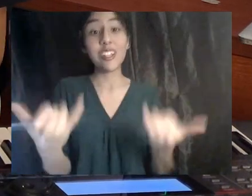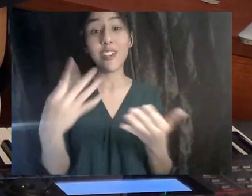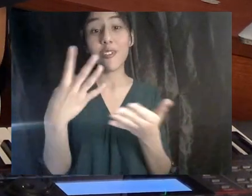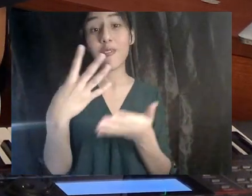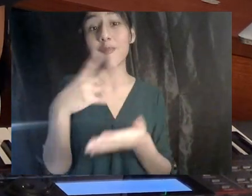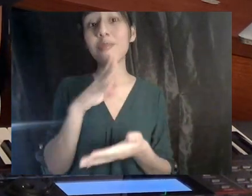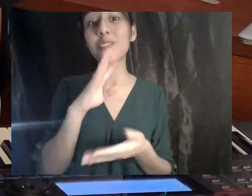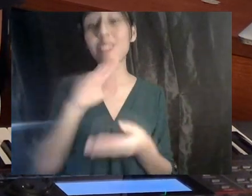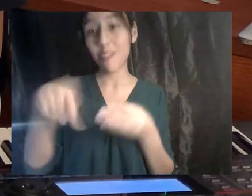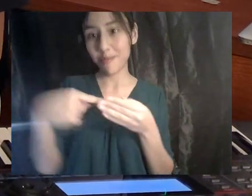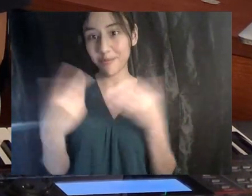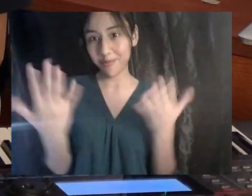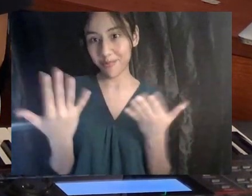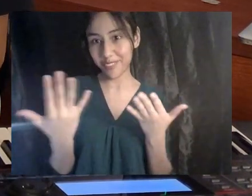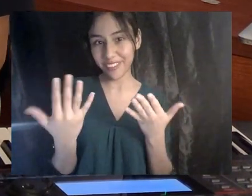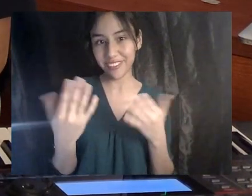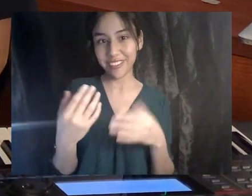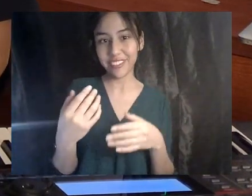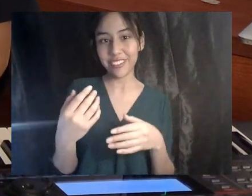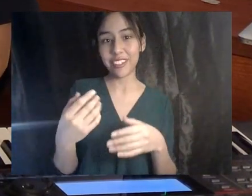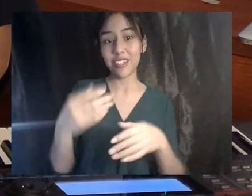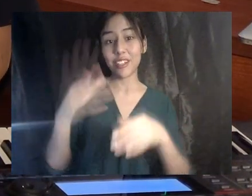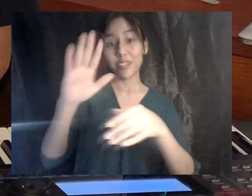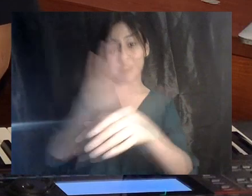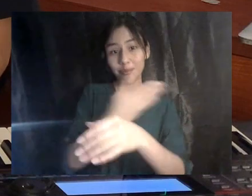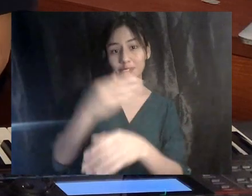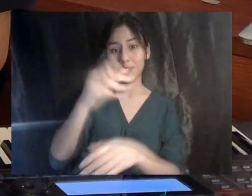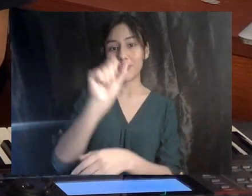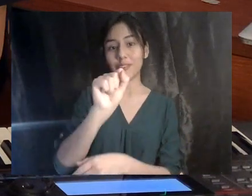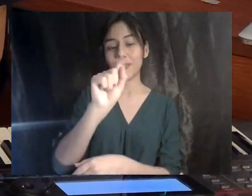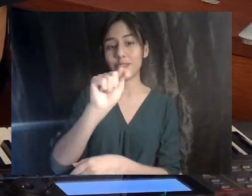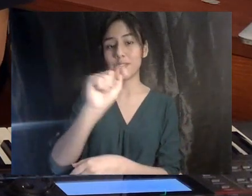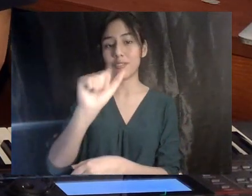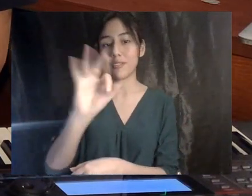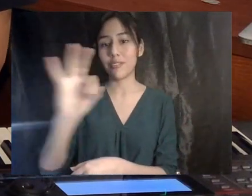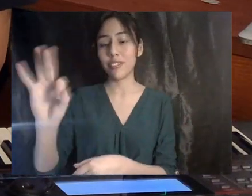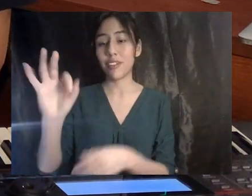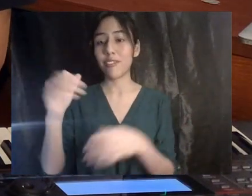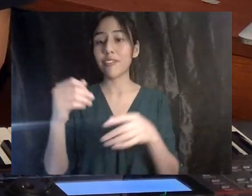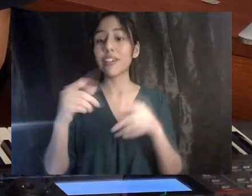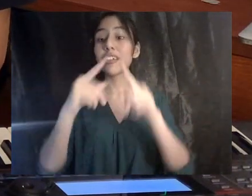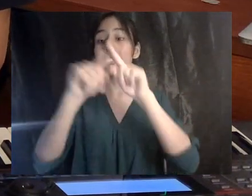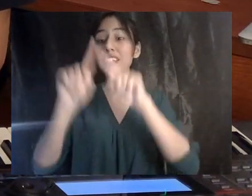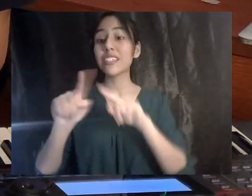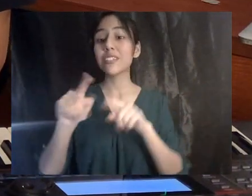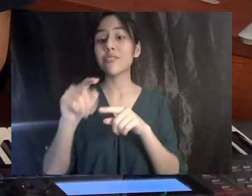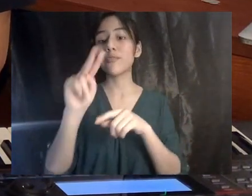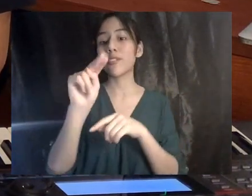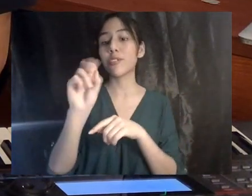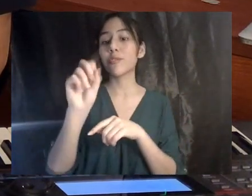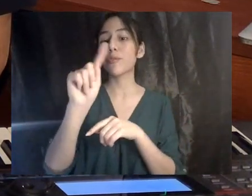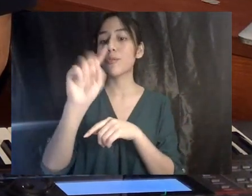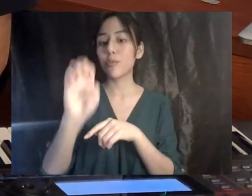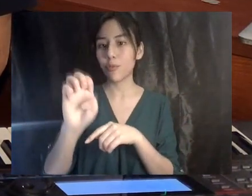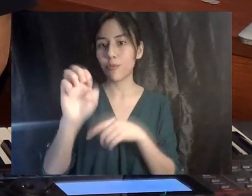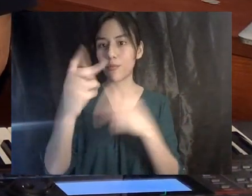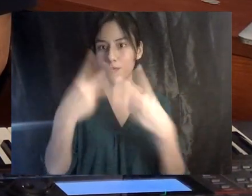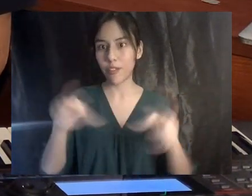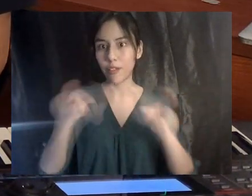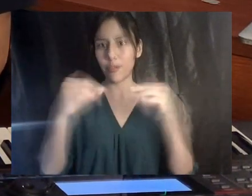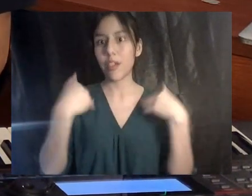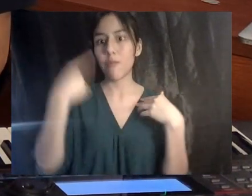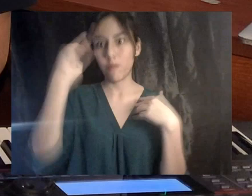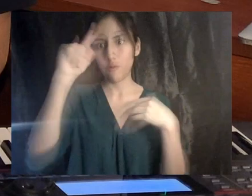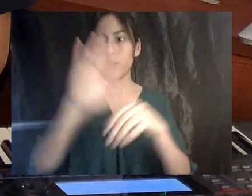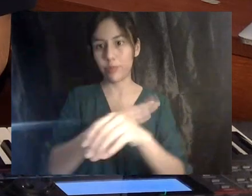musical staff, as well as the different note values that we have in music. So the first thing you need to understand about music is